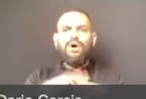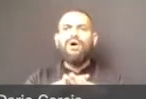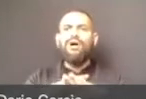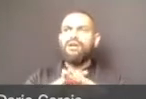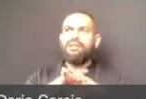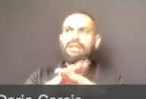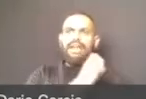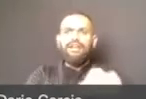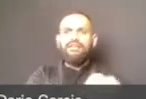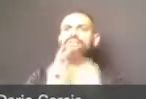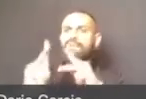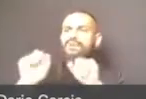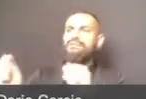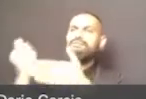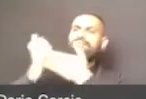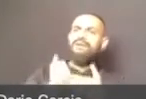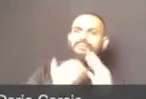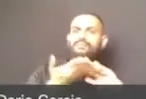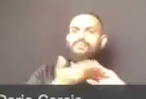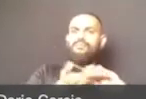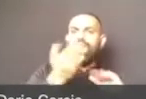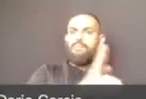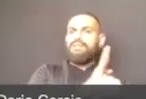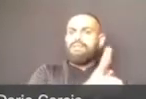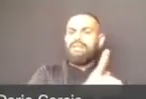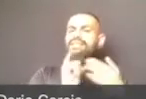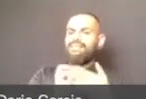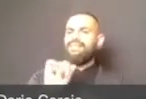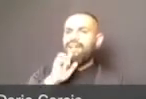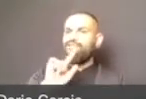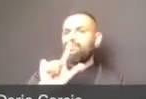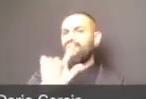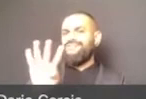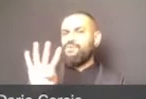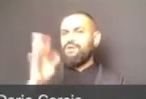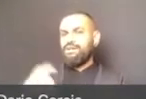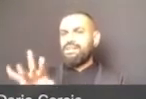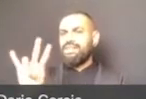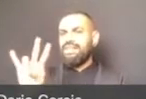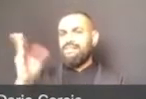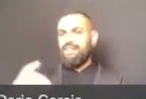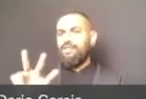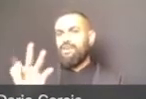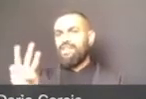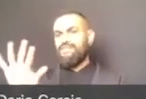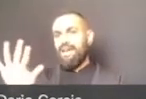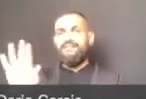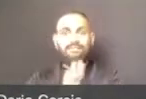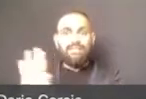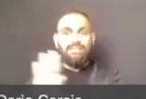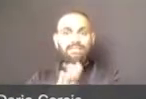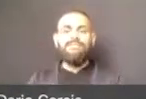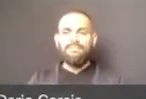us run the business. That's actually a 24/7, 365 business. The basis, though,